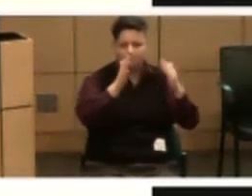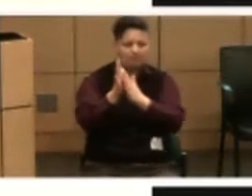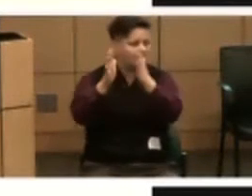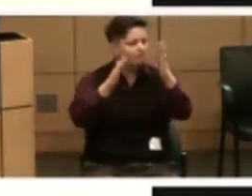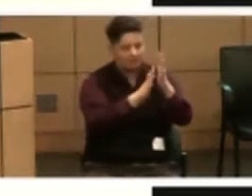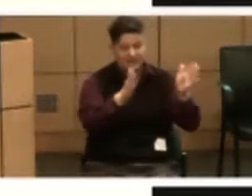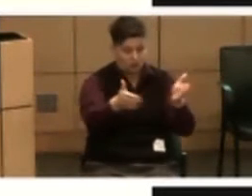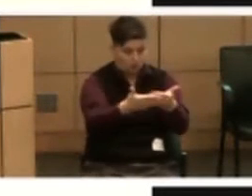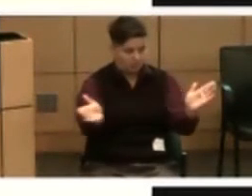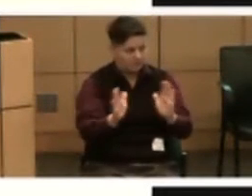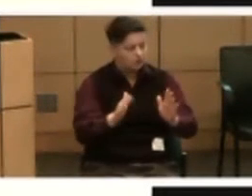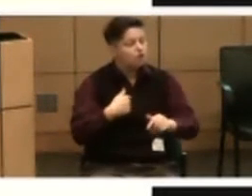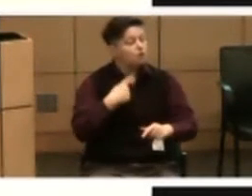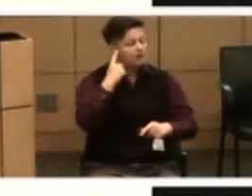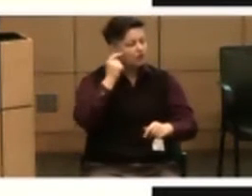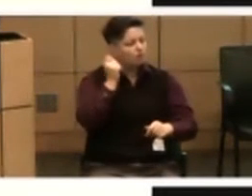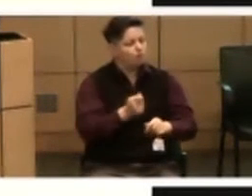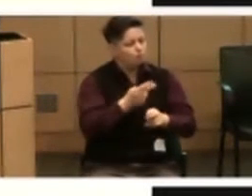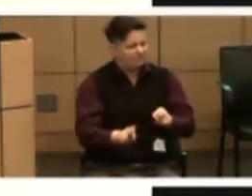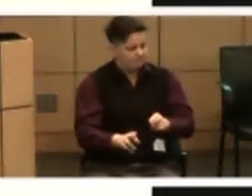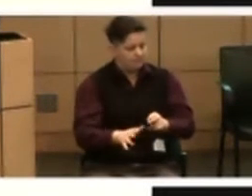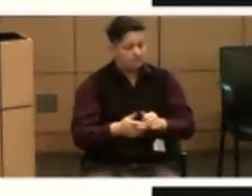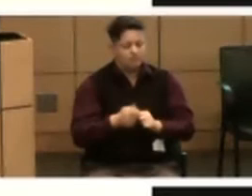brief striking sound. So let's see.